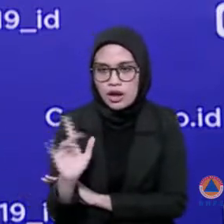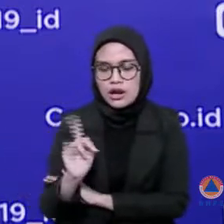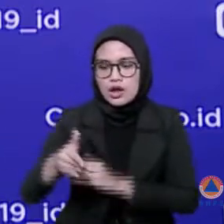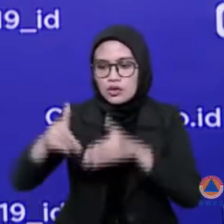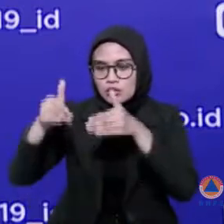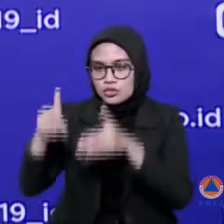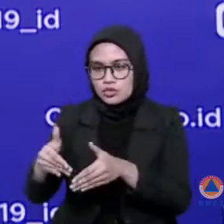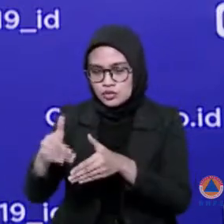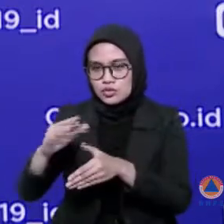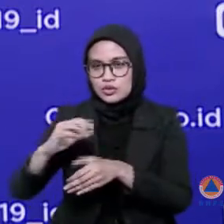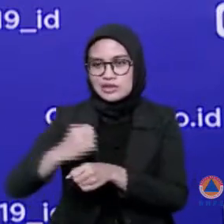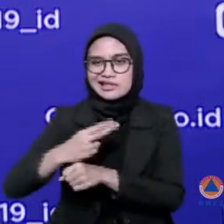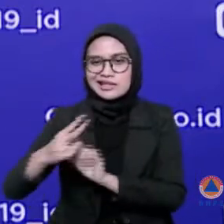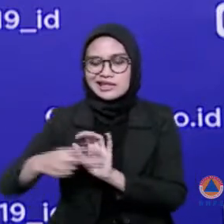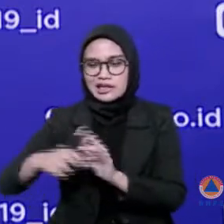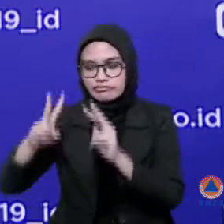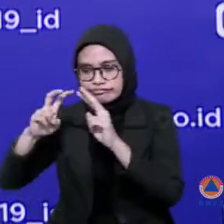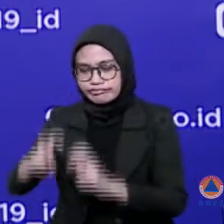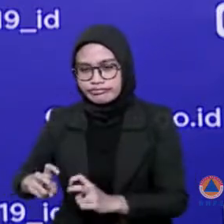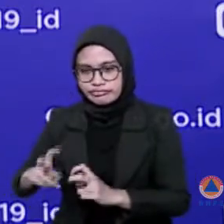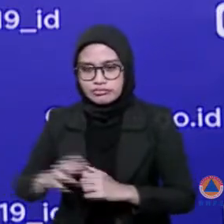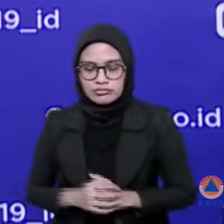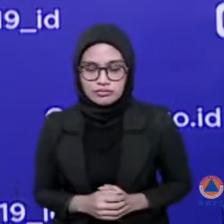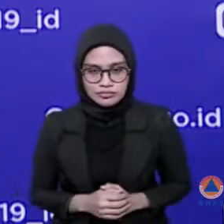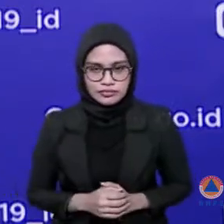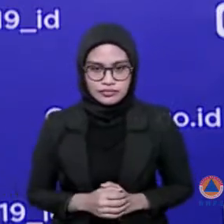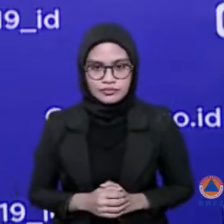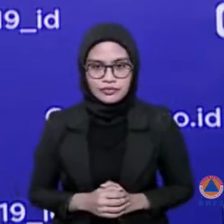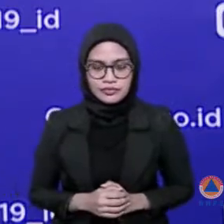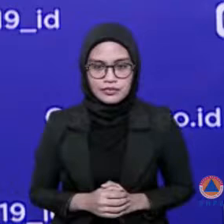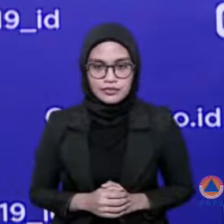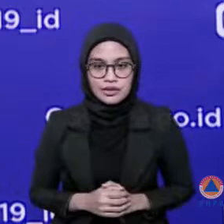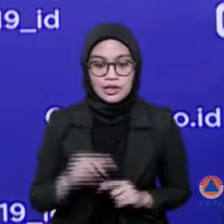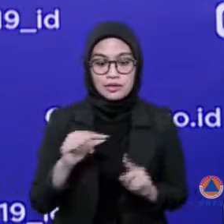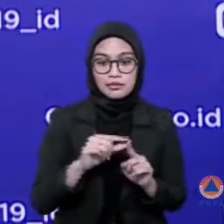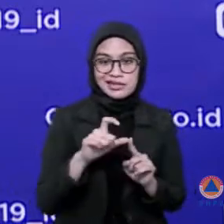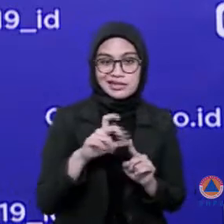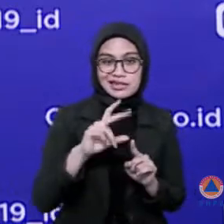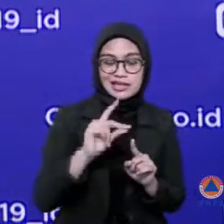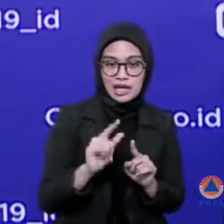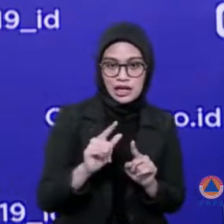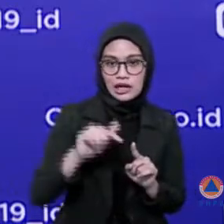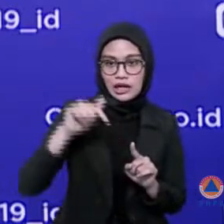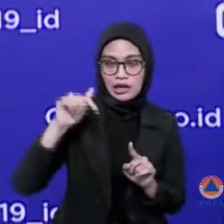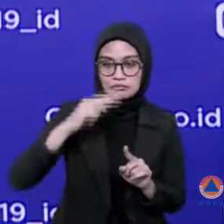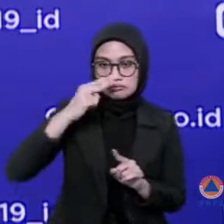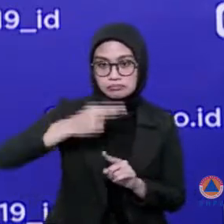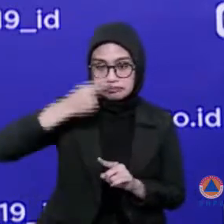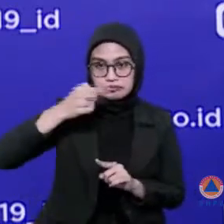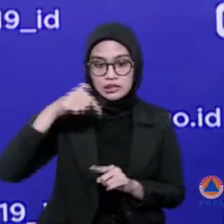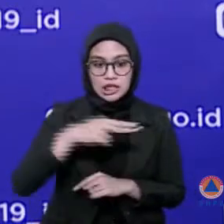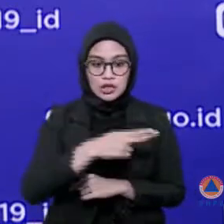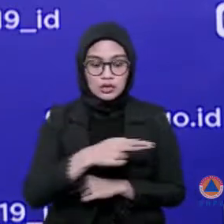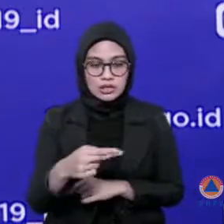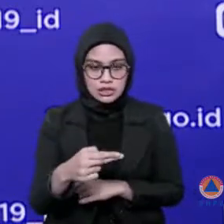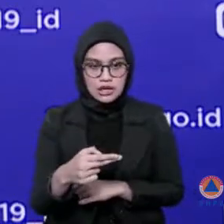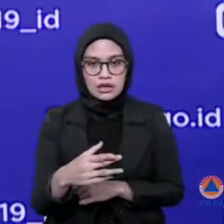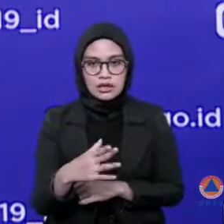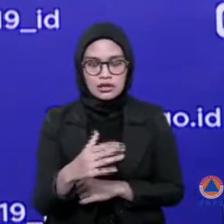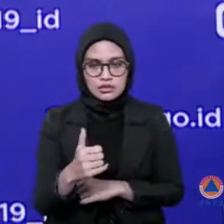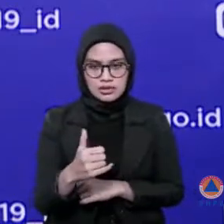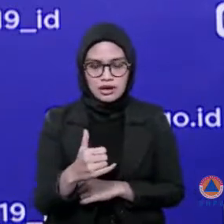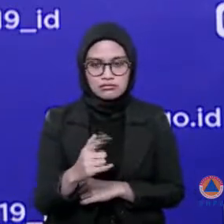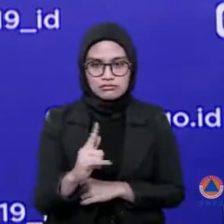PCR testing methods. Therefore, the PCR kit that Indonesia has been using will be